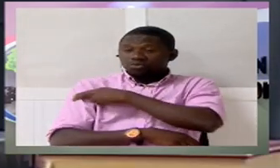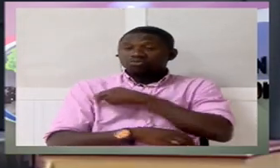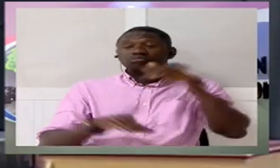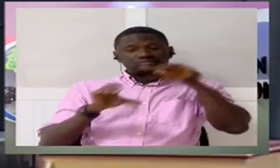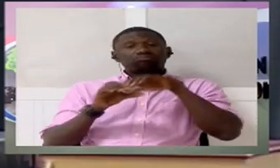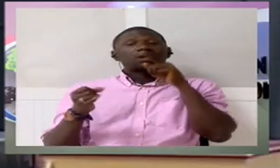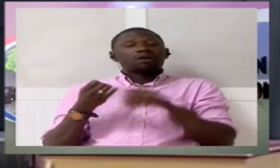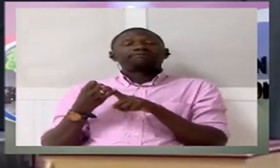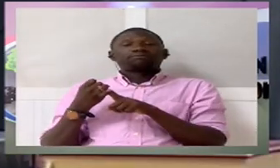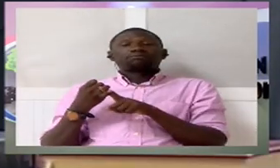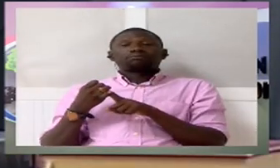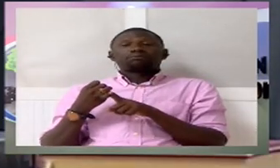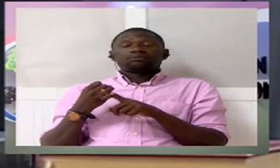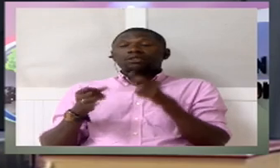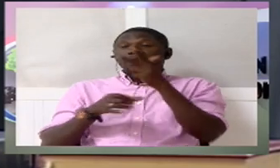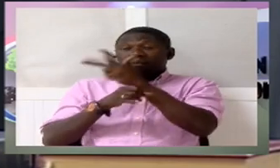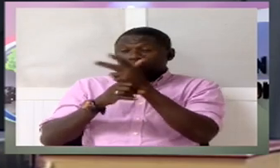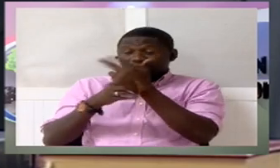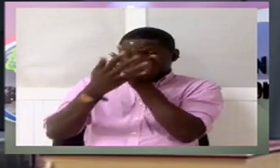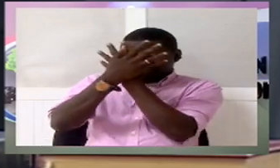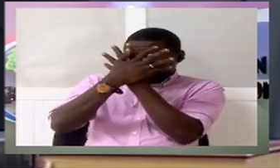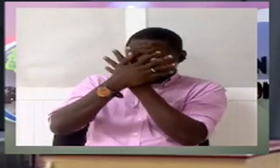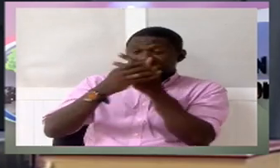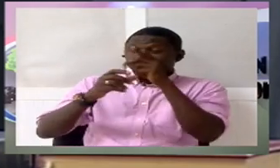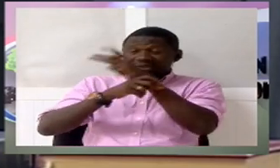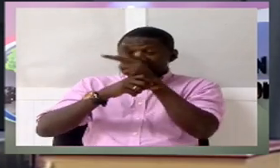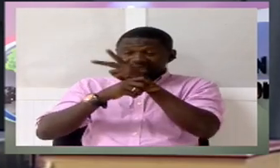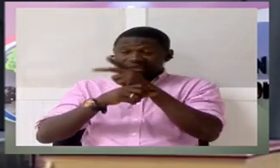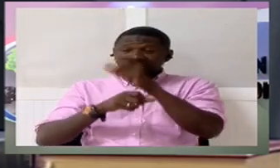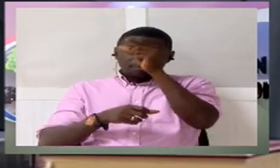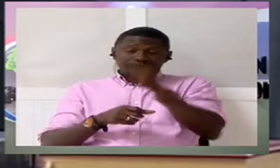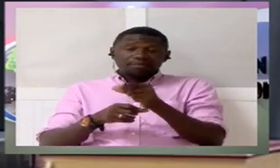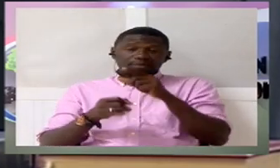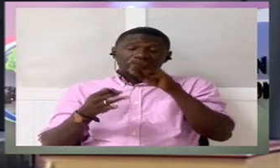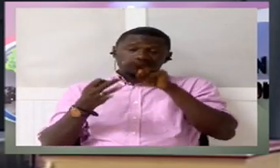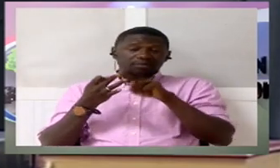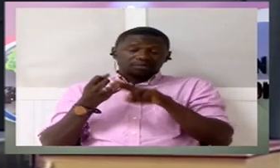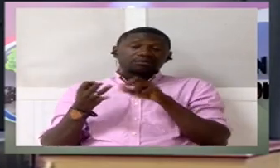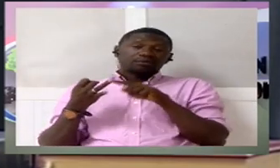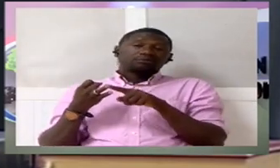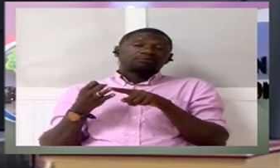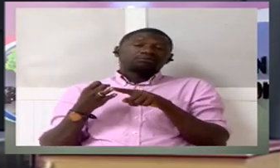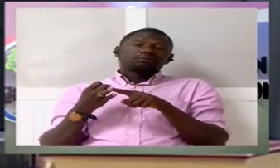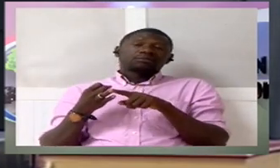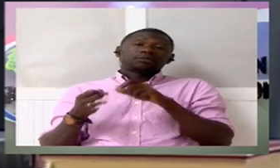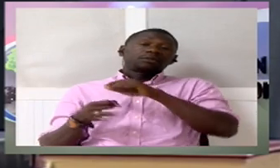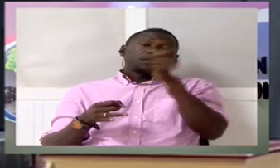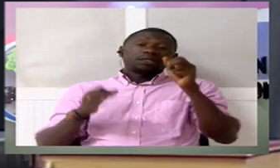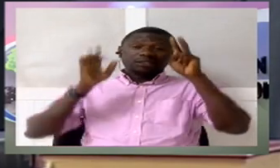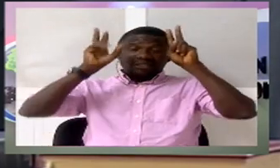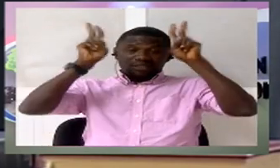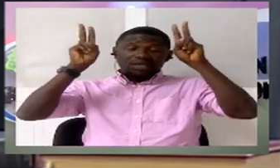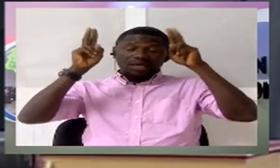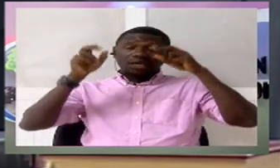there. Prison, your role play. Prison played a role. And Yaya Jamela